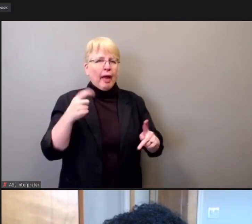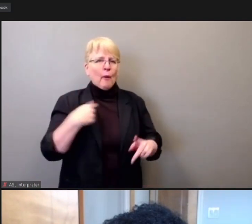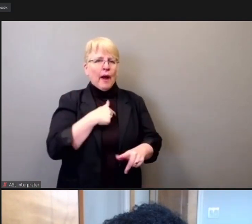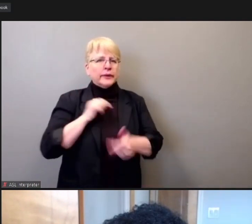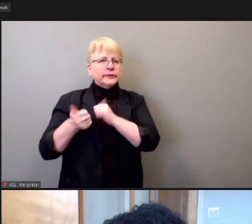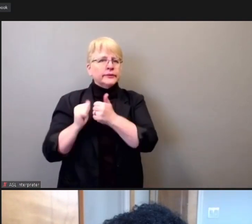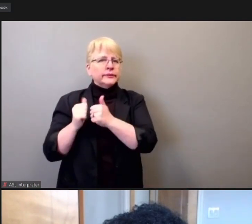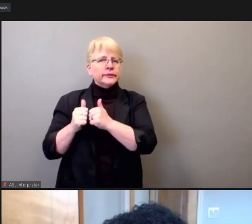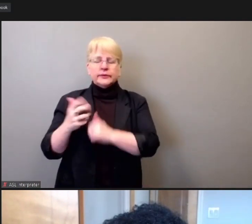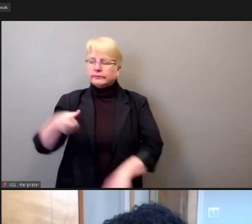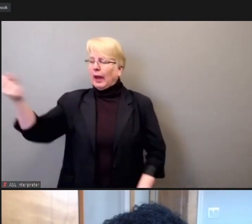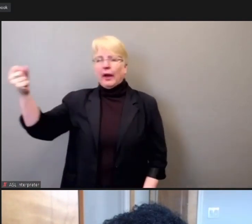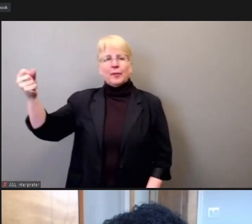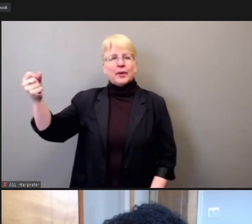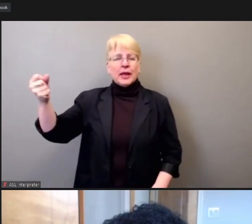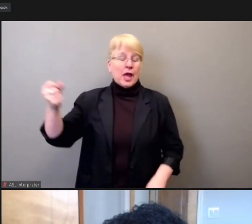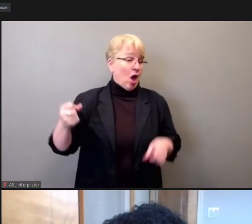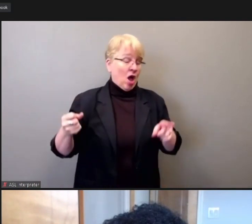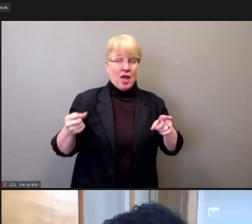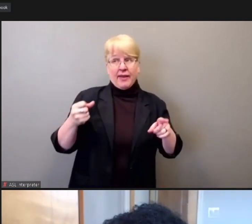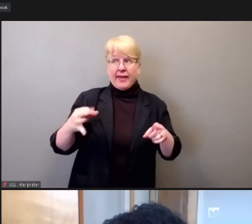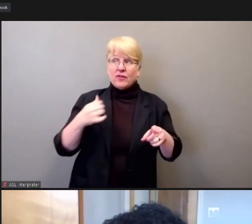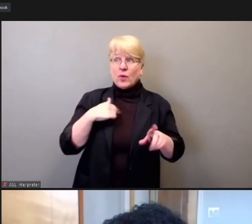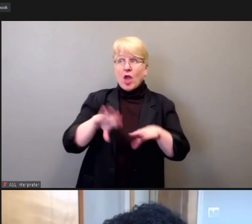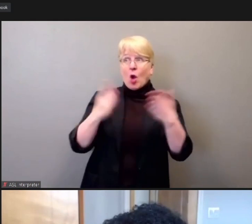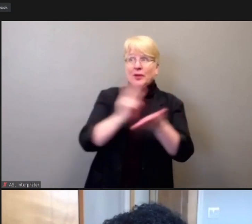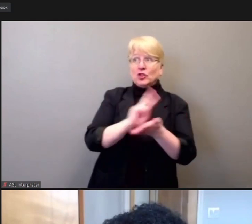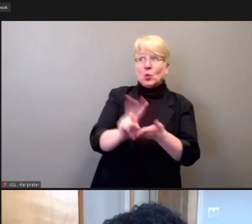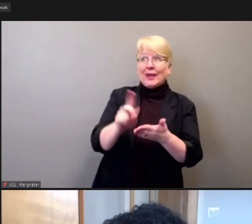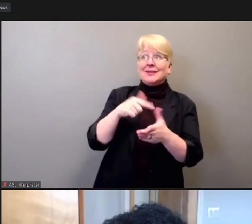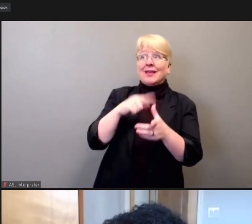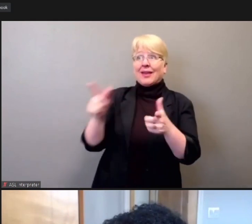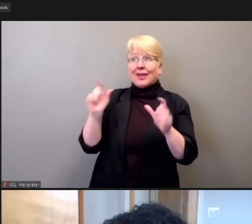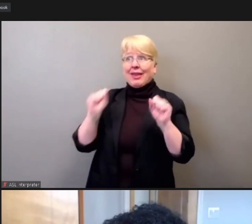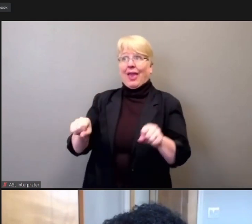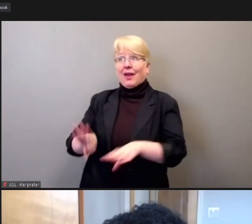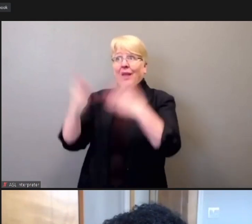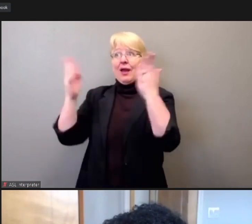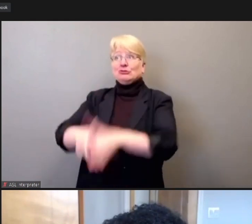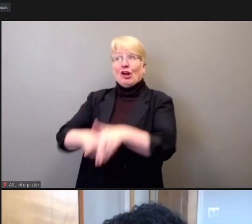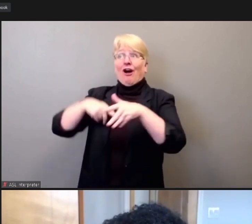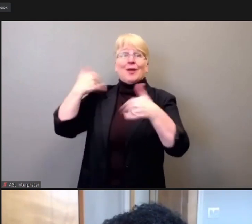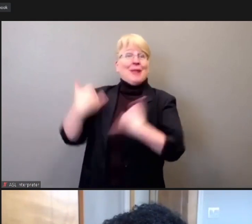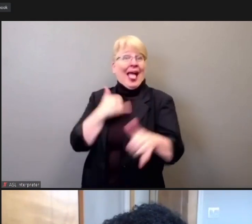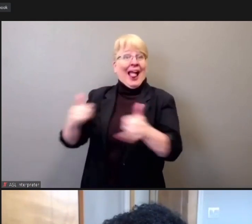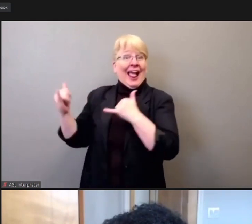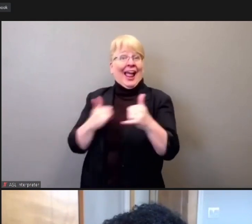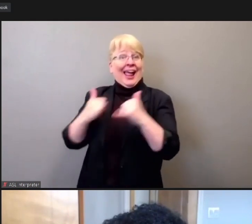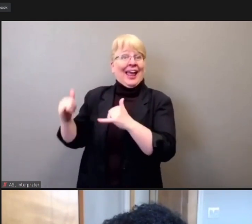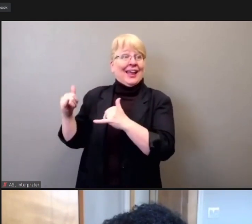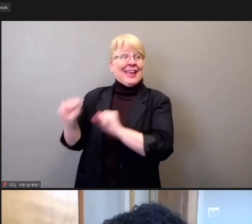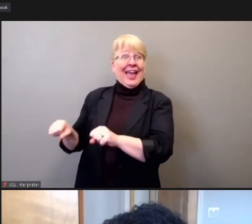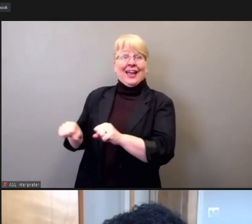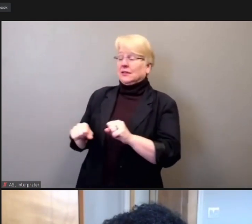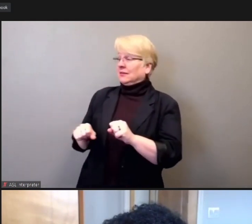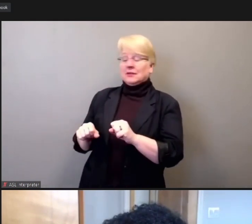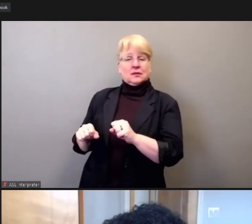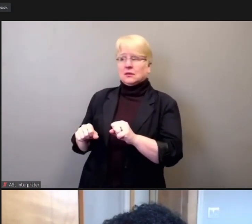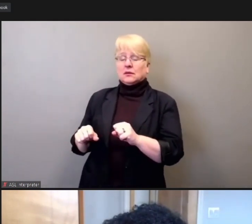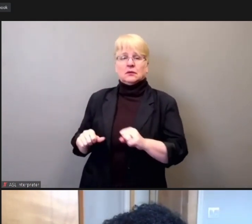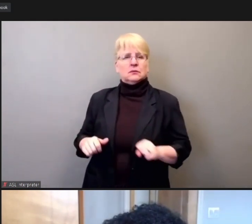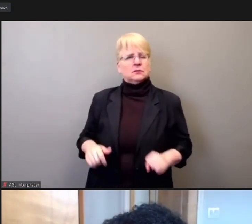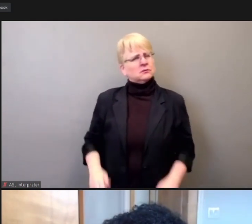open here successfully for 2 weeks, then you can do sports. And some folks who, in my opinion, have